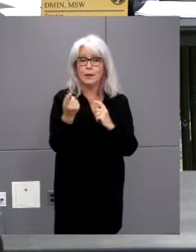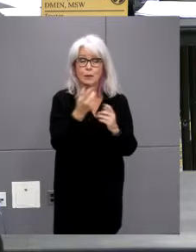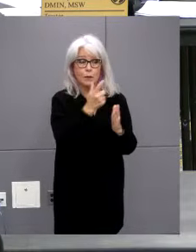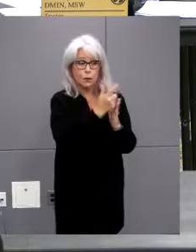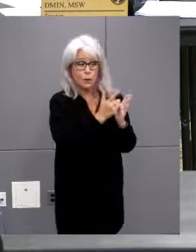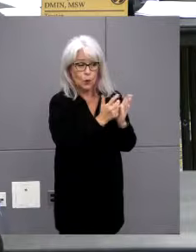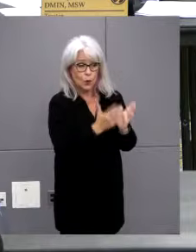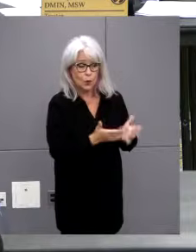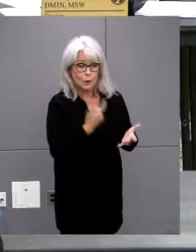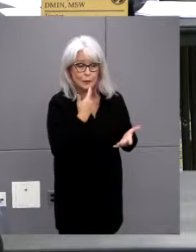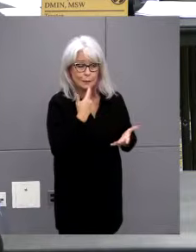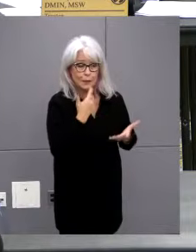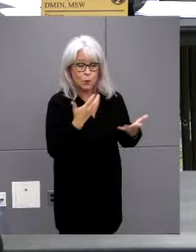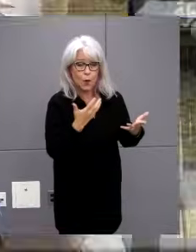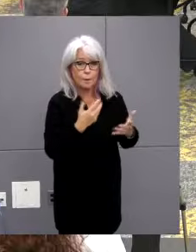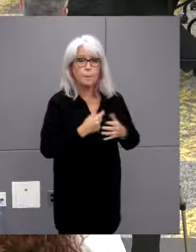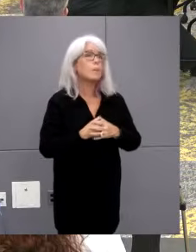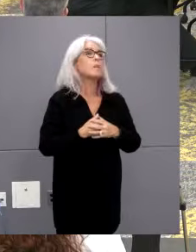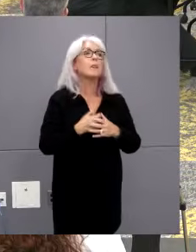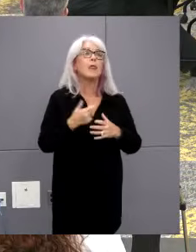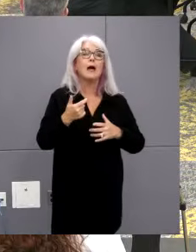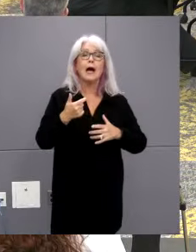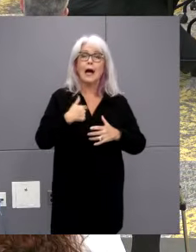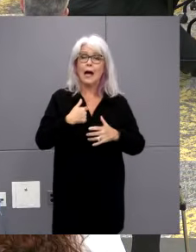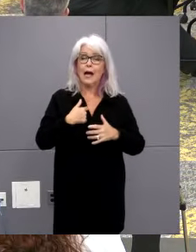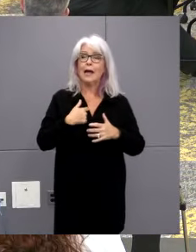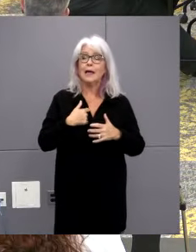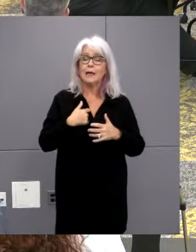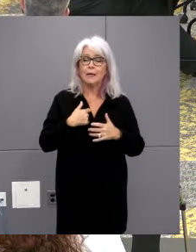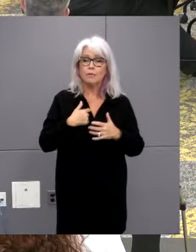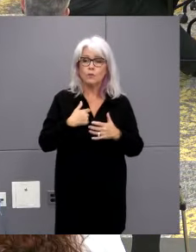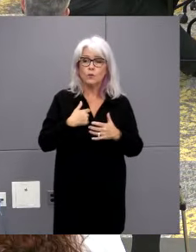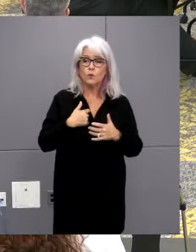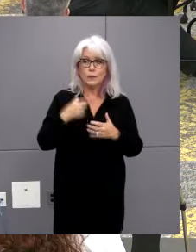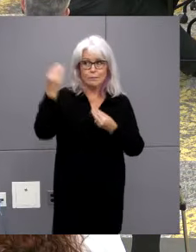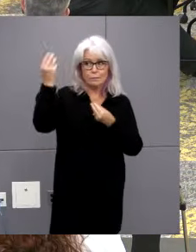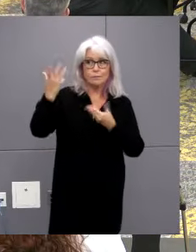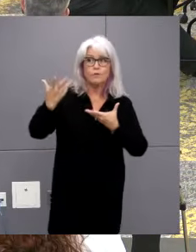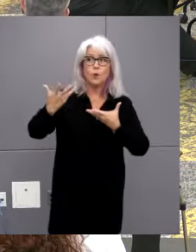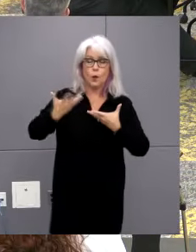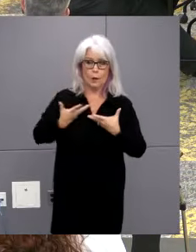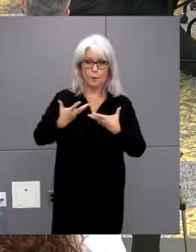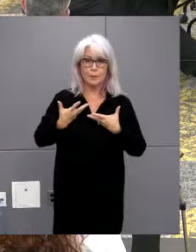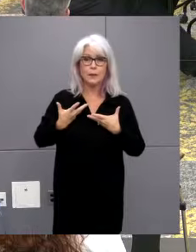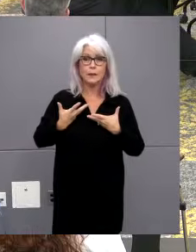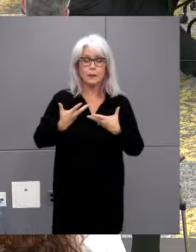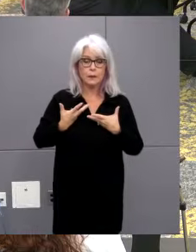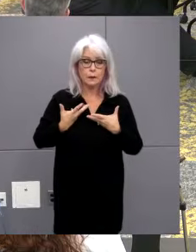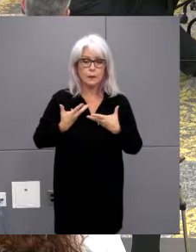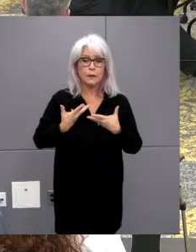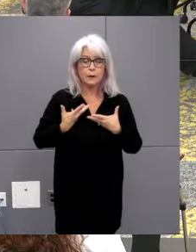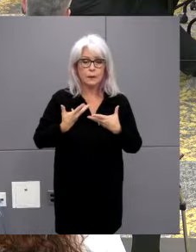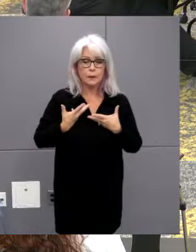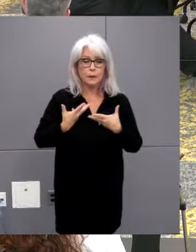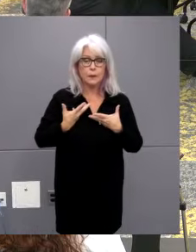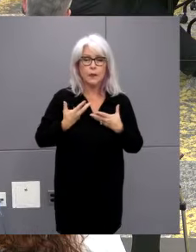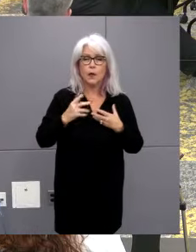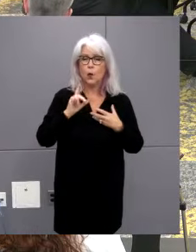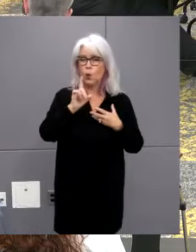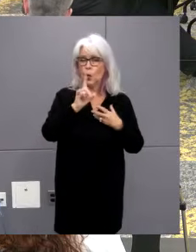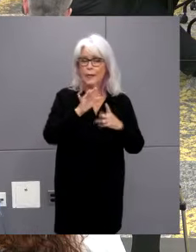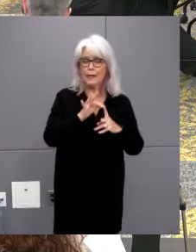say. I am reliably informed that, with one exception, and I